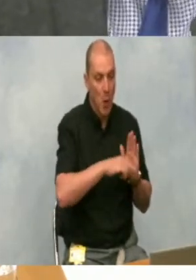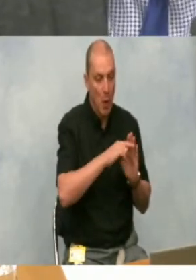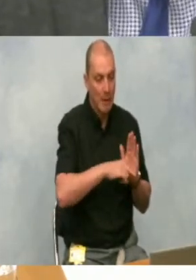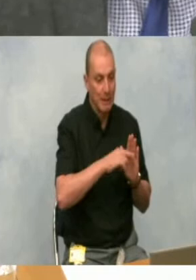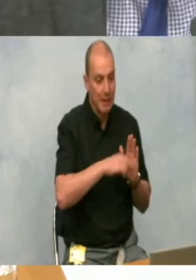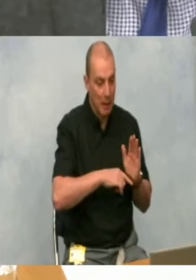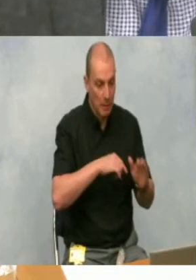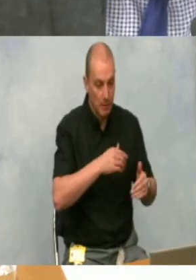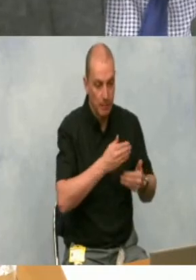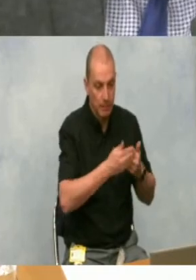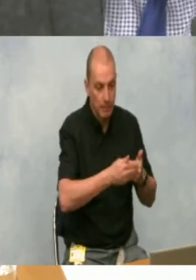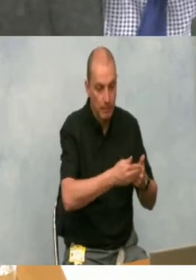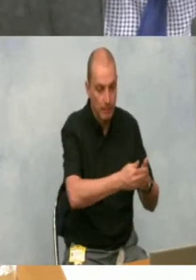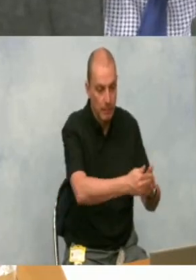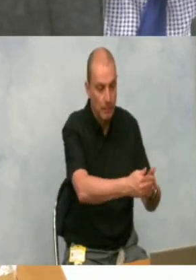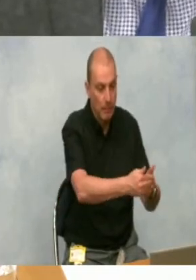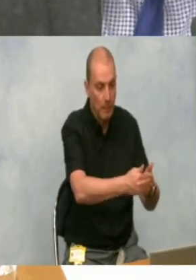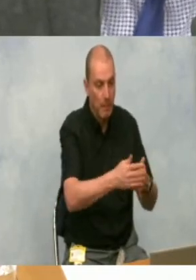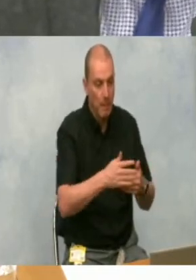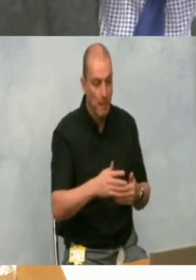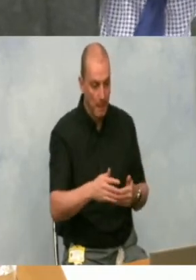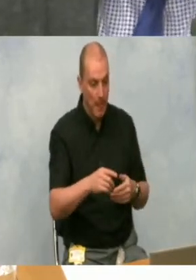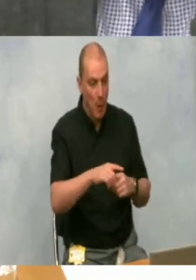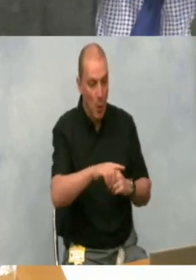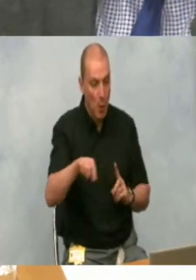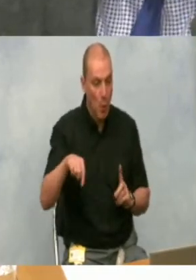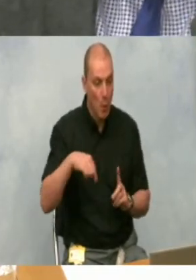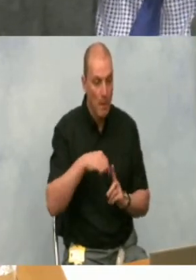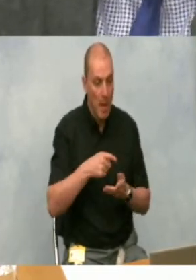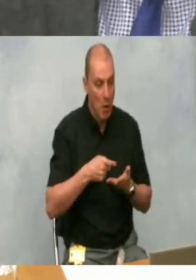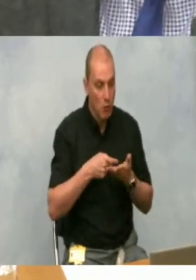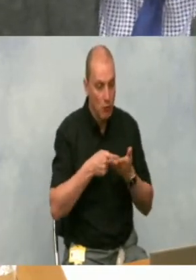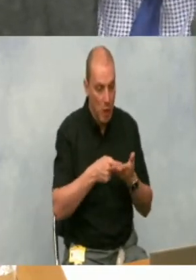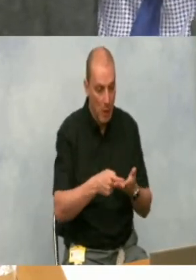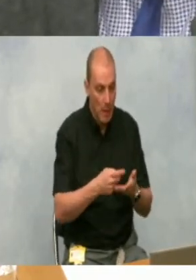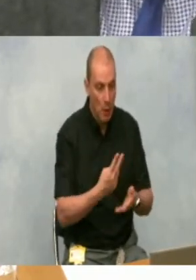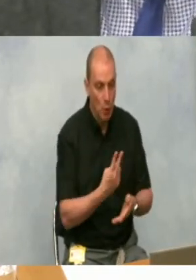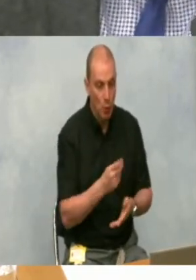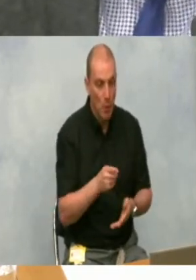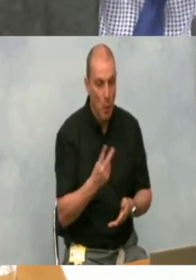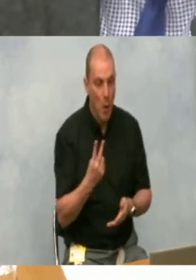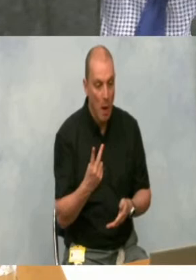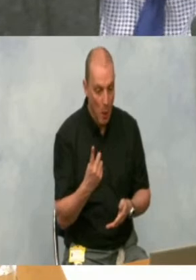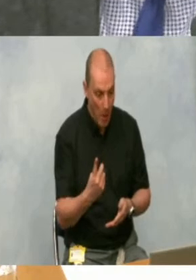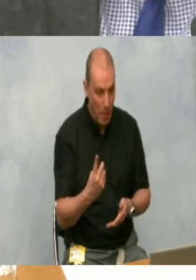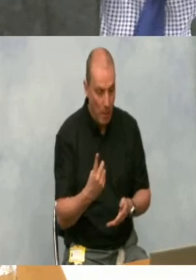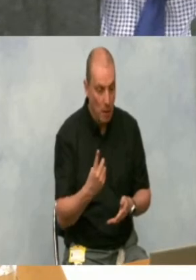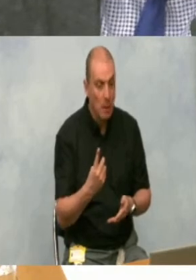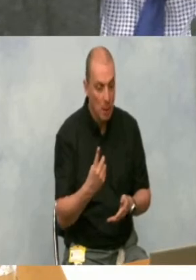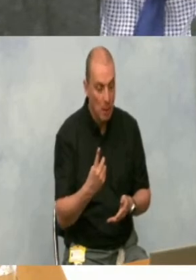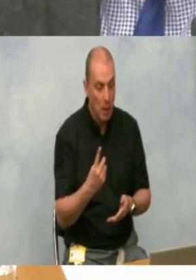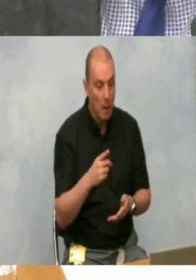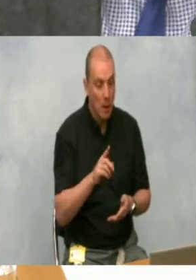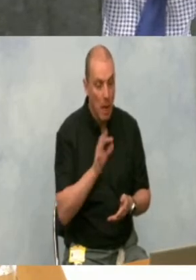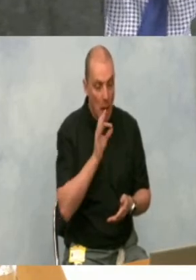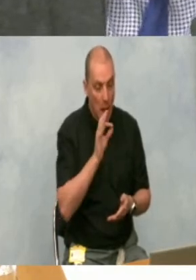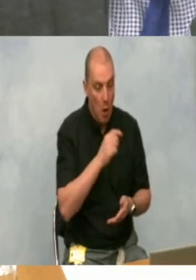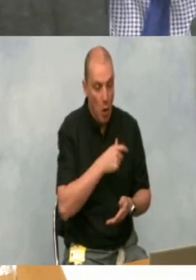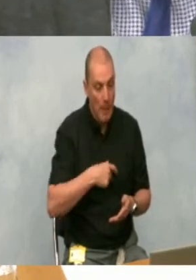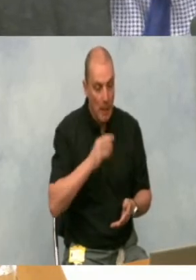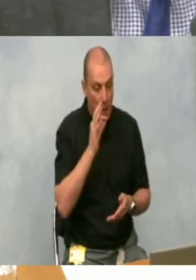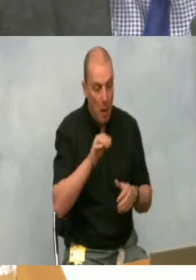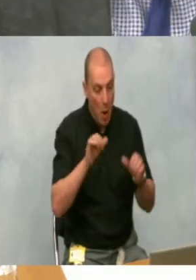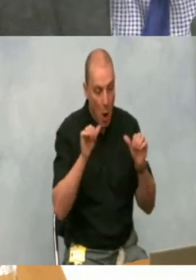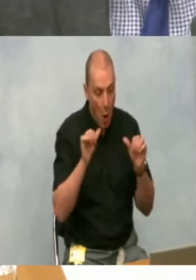the schedule. Can I refer back to the recommendations detailed at 2.1 in the report, which are that committee is asked to approve the